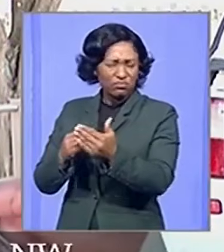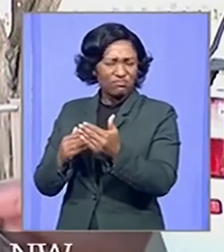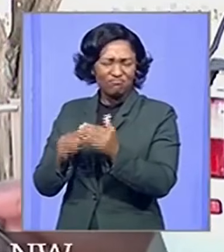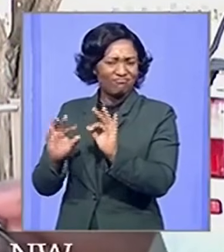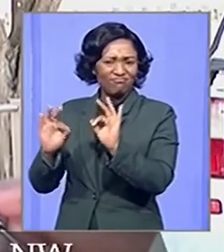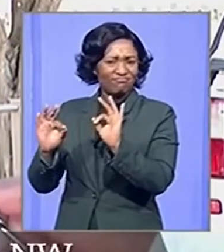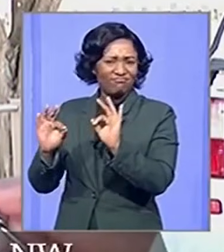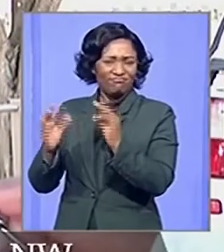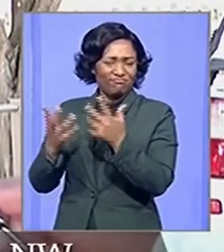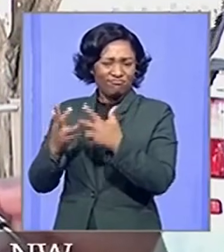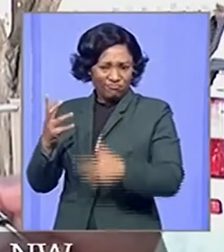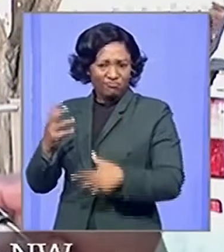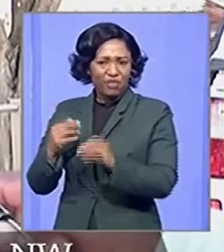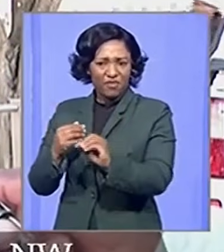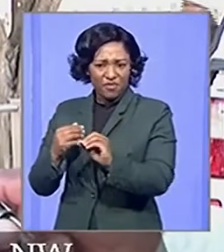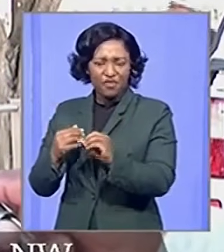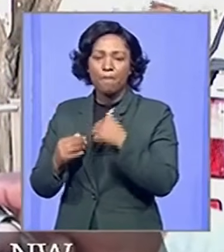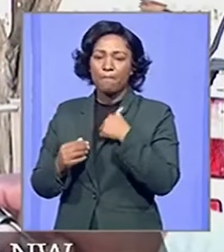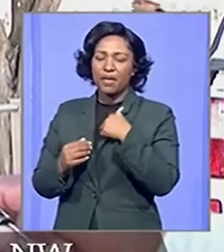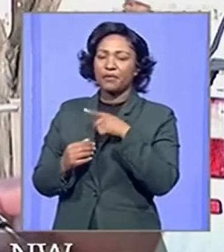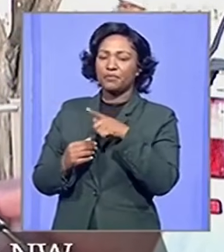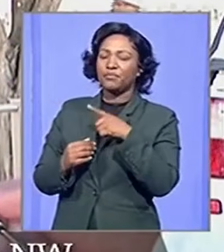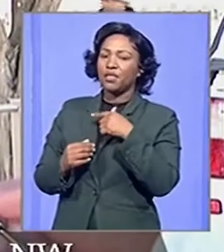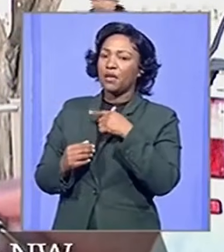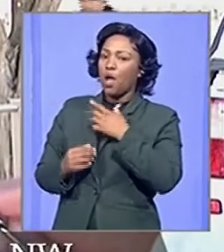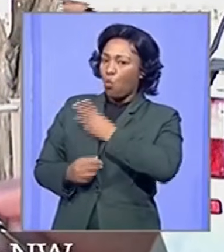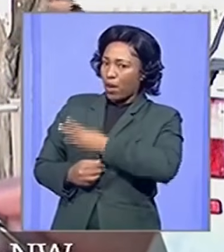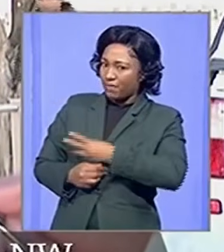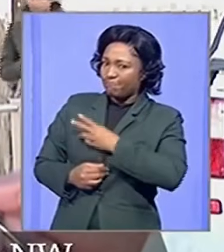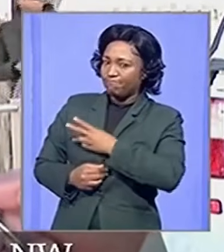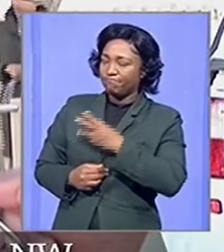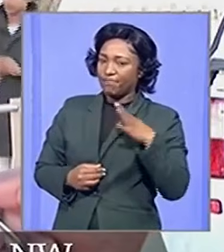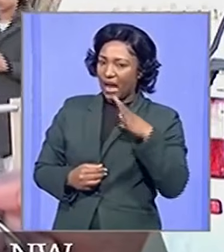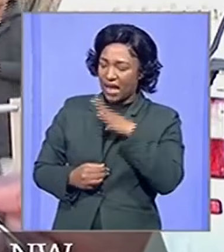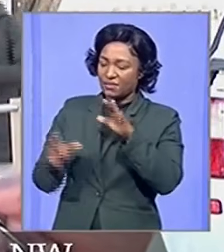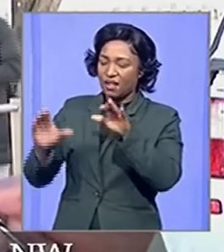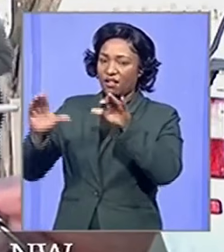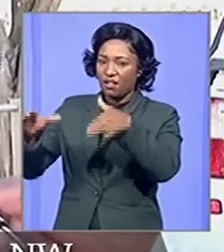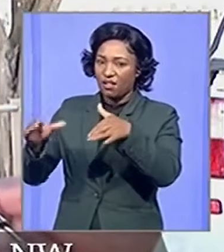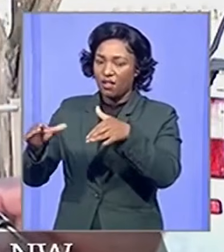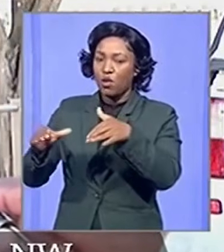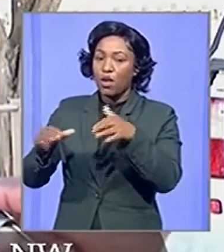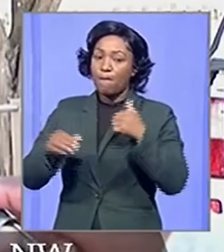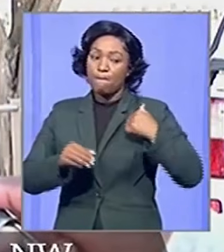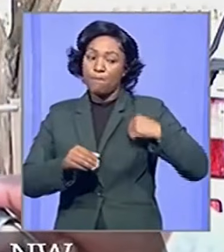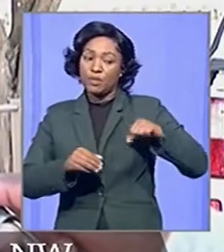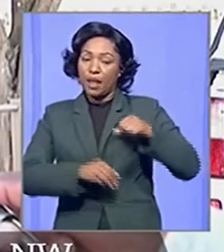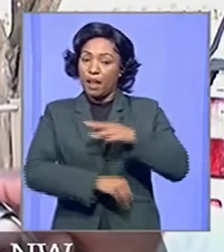ebile ke tloga ke duma gore e ke di-council ge di appointa di-municipal